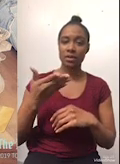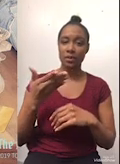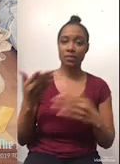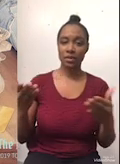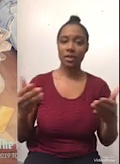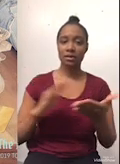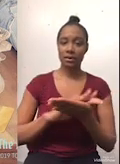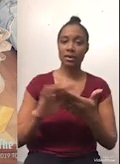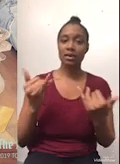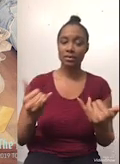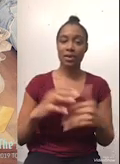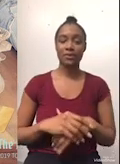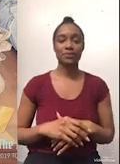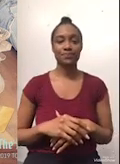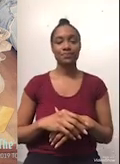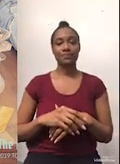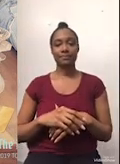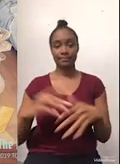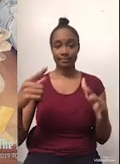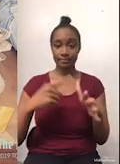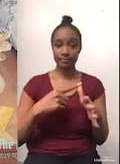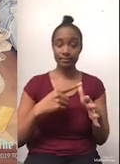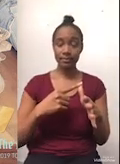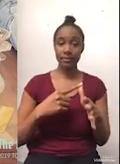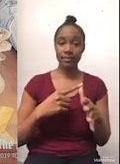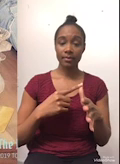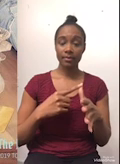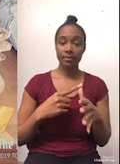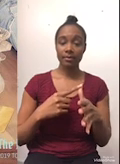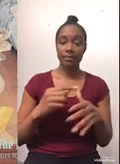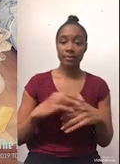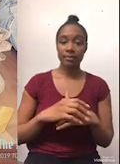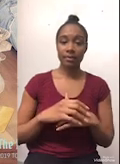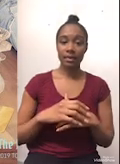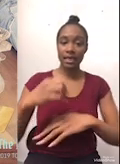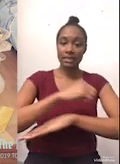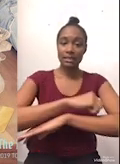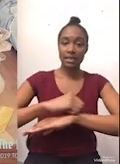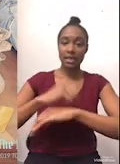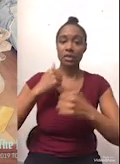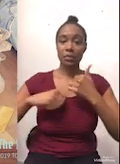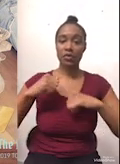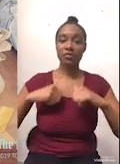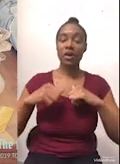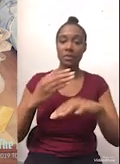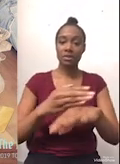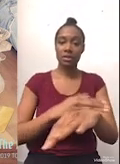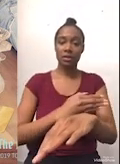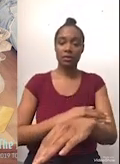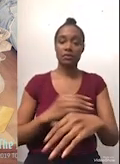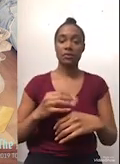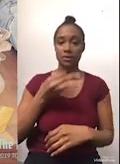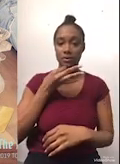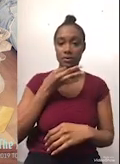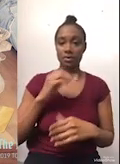Chino, we will showcase better stage performances and great music to you soon, so please look out for us. We